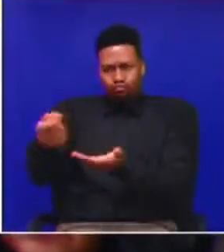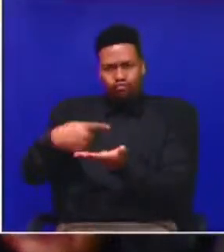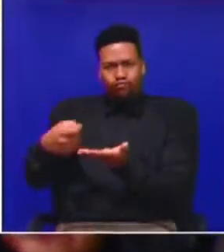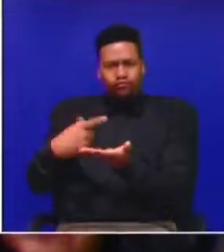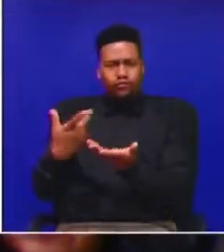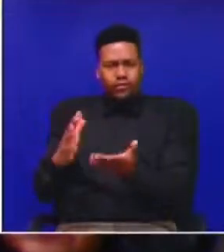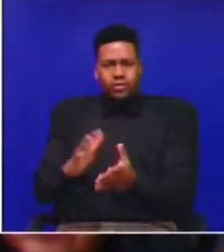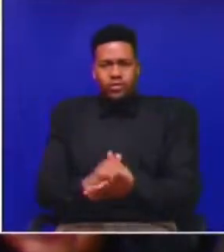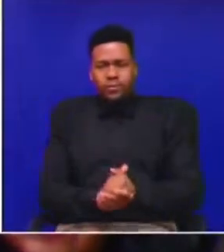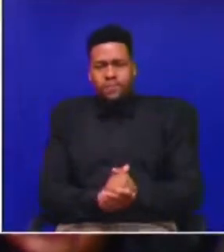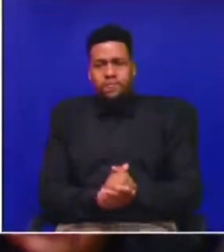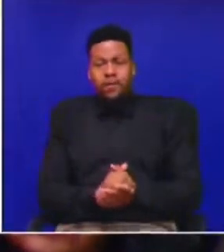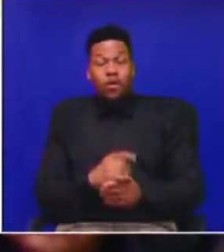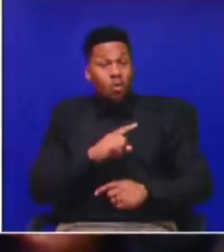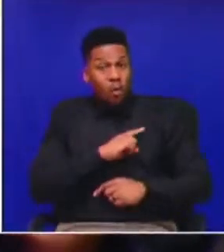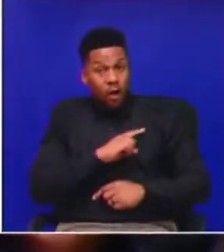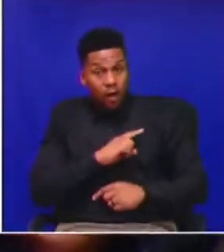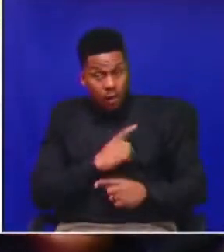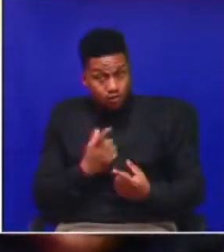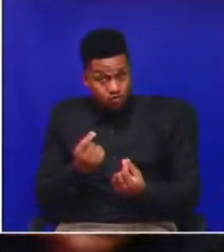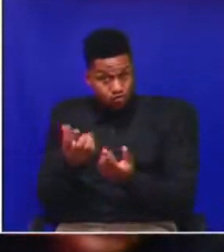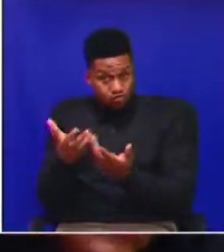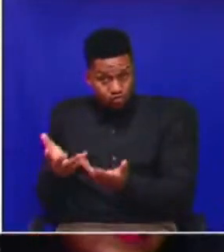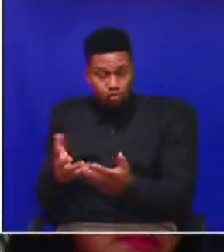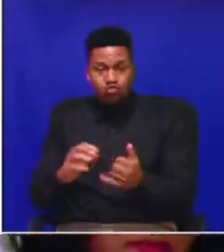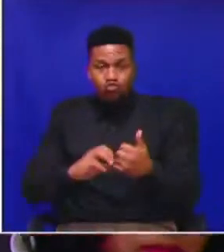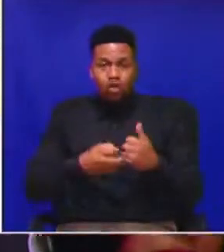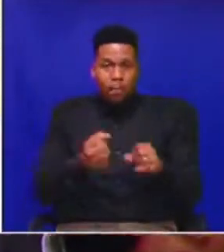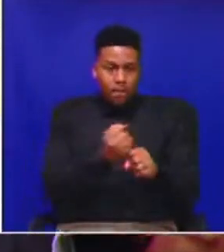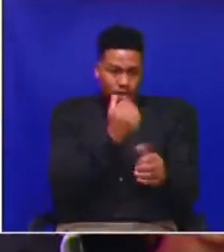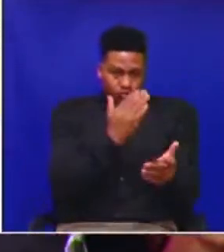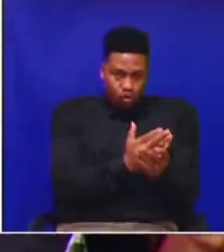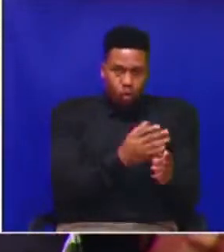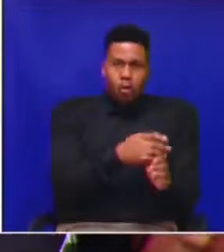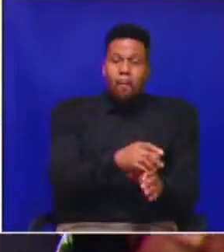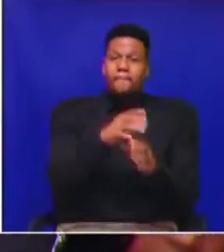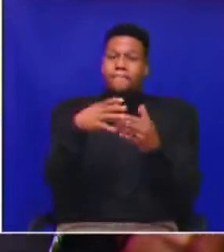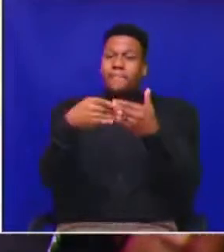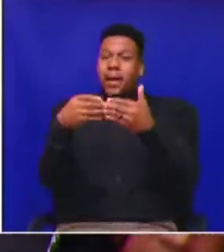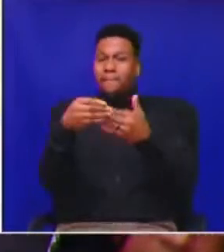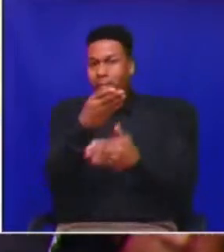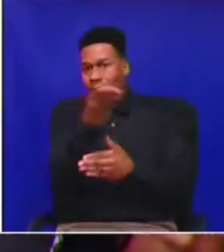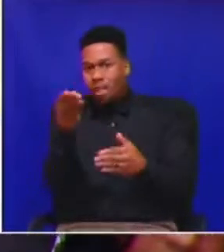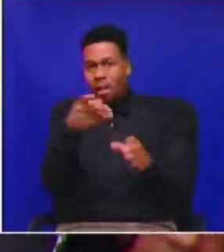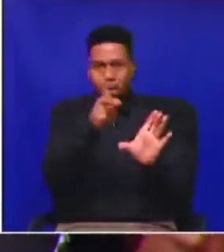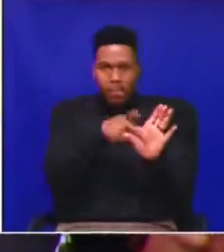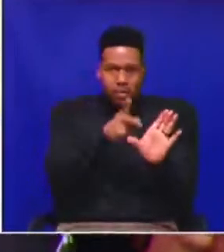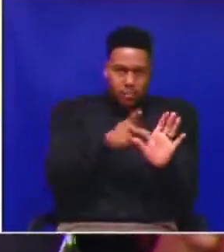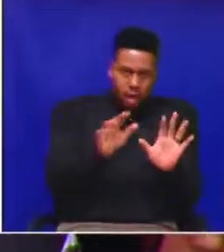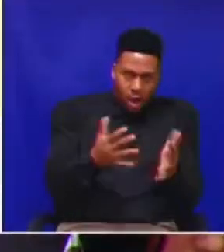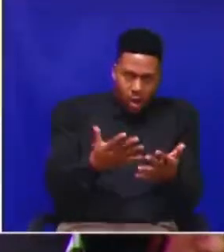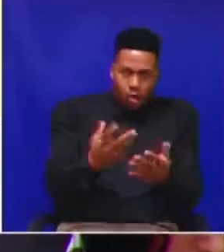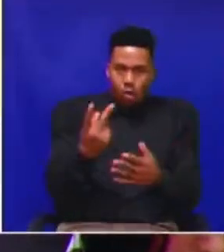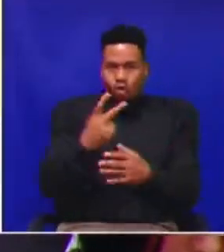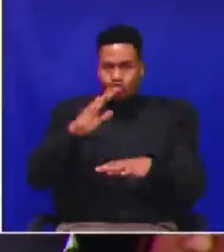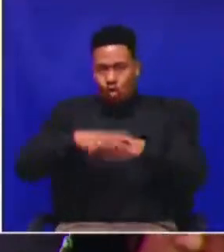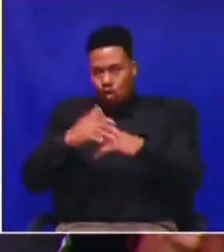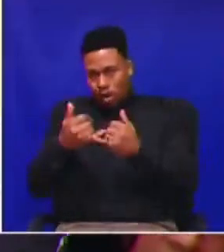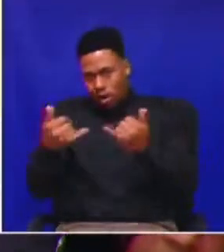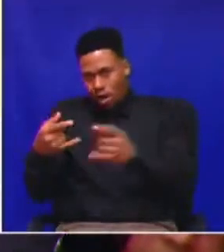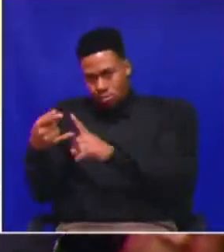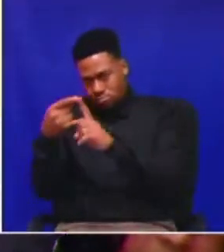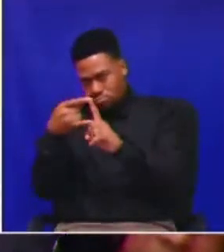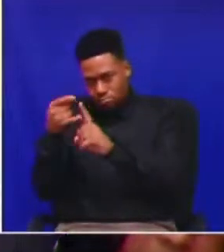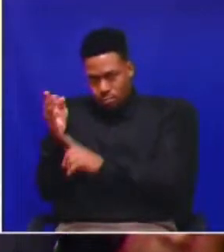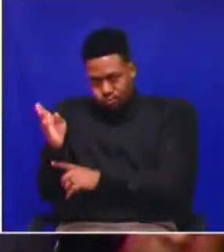was done to facilitate participation of members who are connecting to the sitting through the virtual platform. The members who